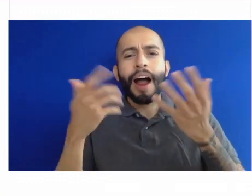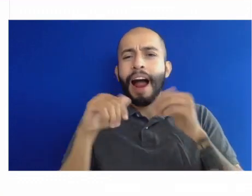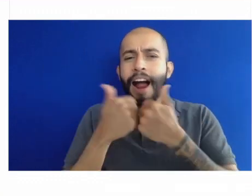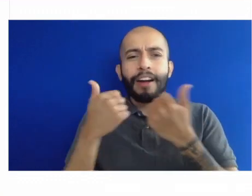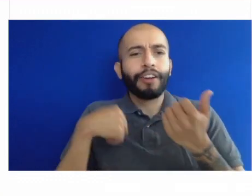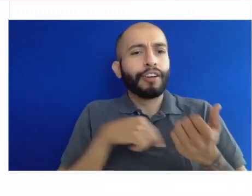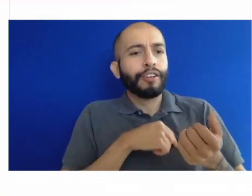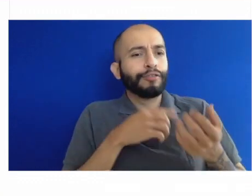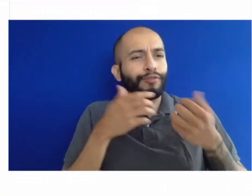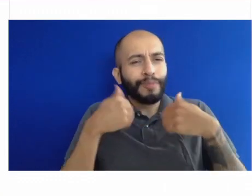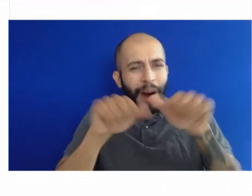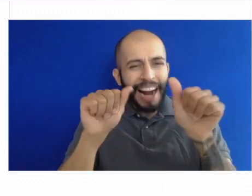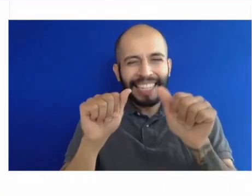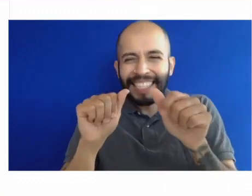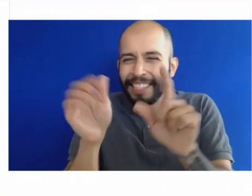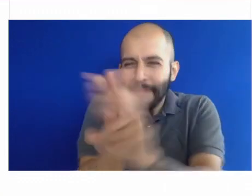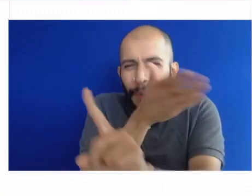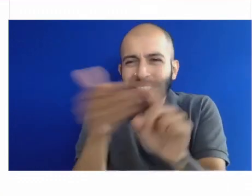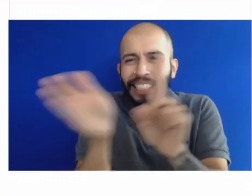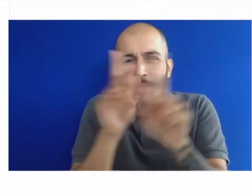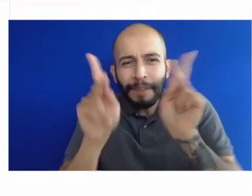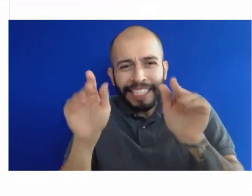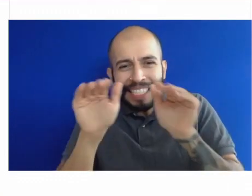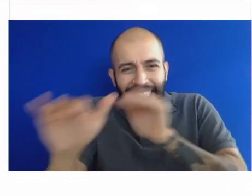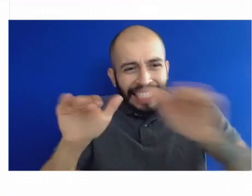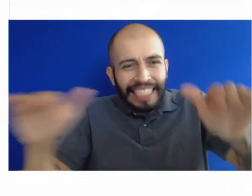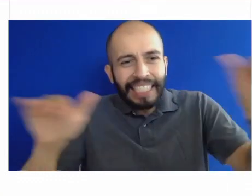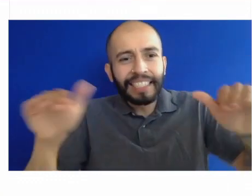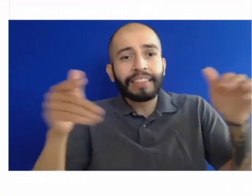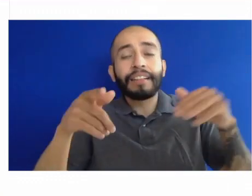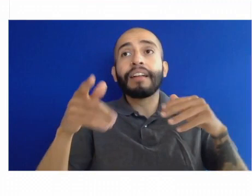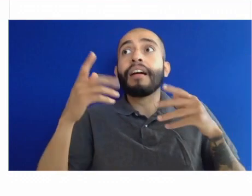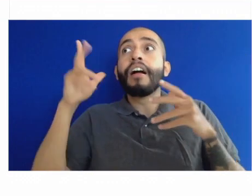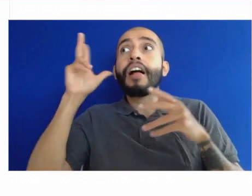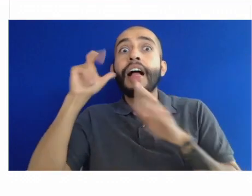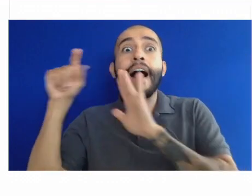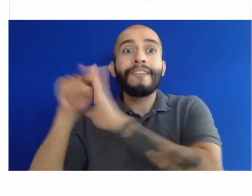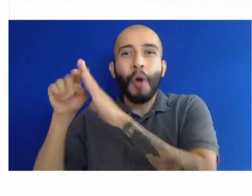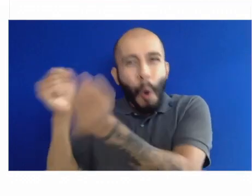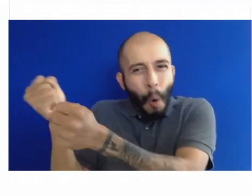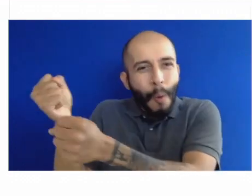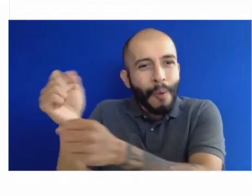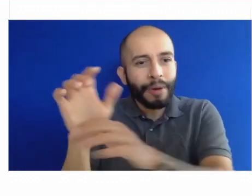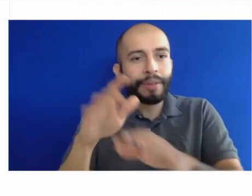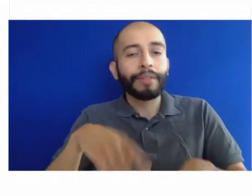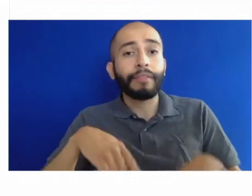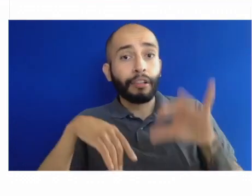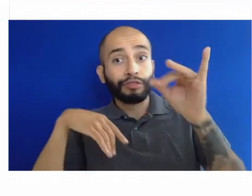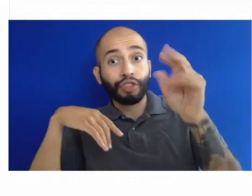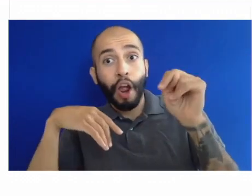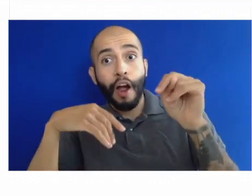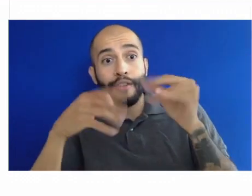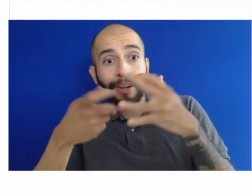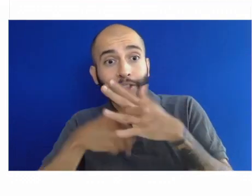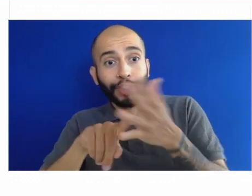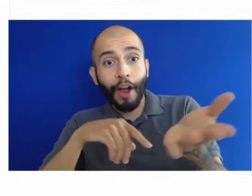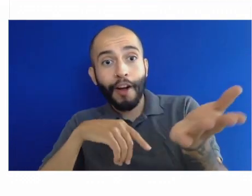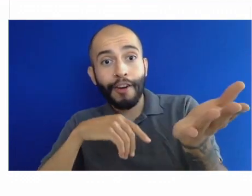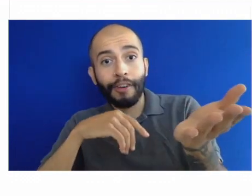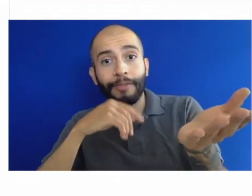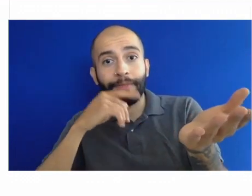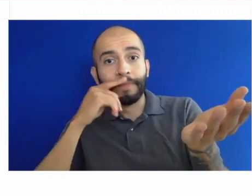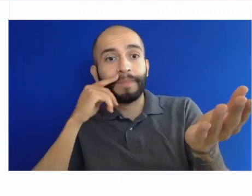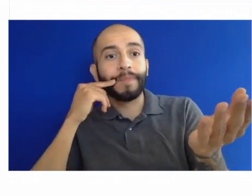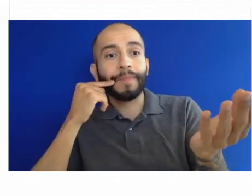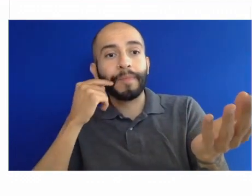John, perhaps you can start, and then if anybody else wants to comment, thinking through these two distinct strategies to counter misinformation and saying a little